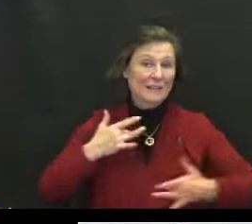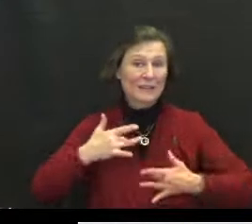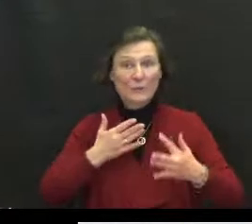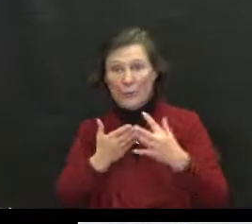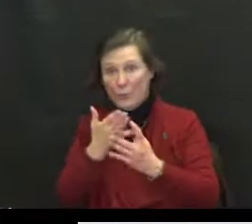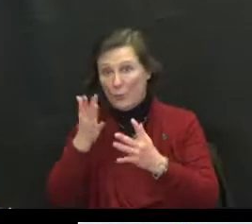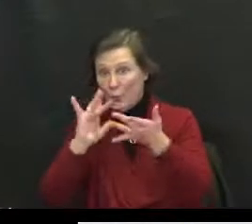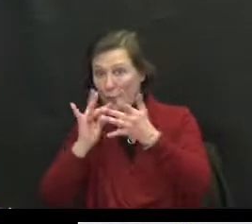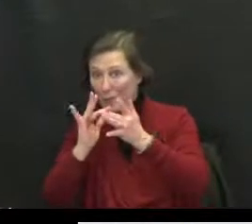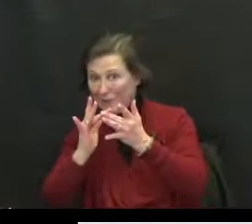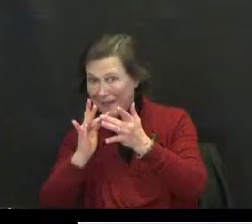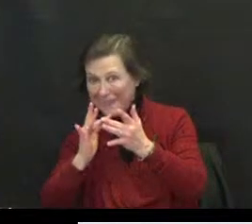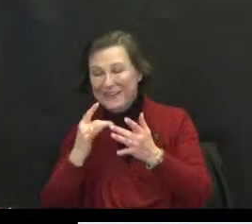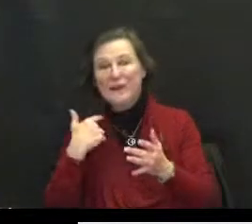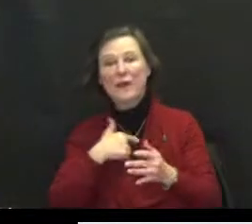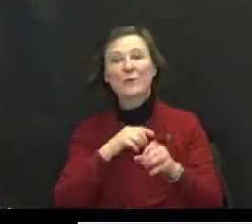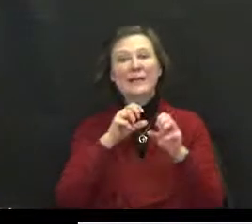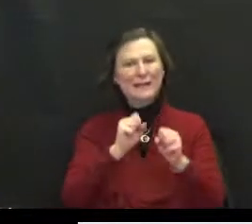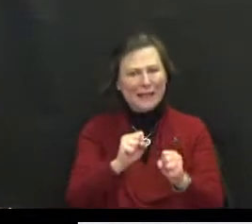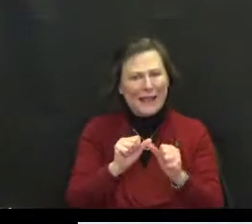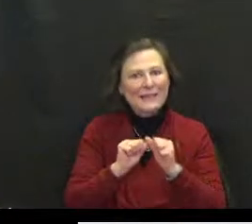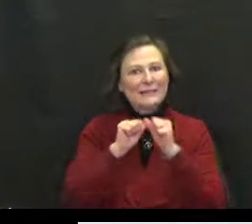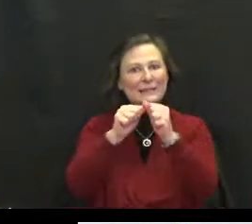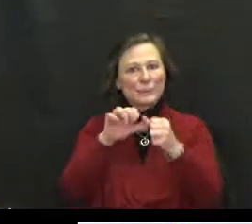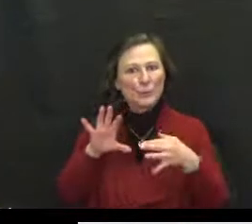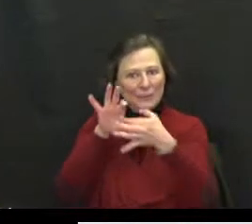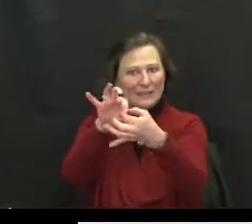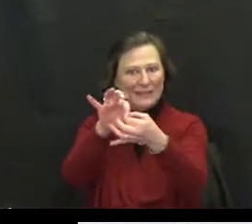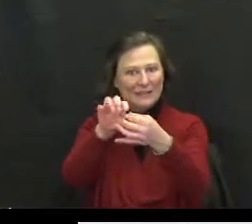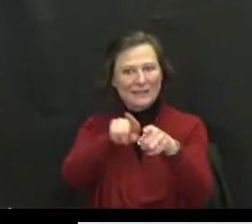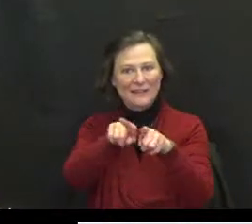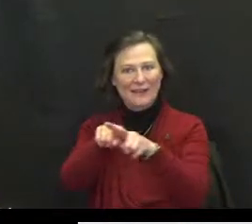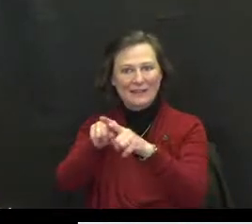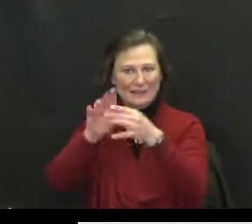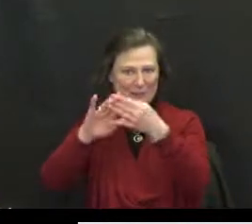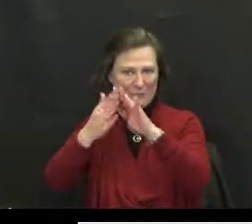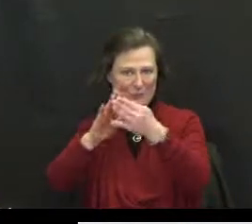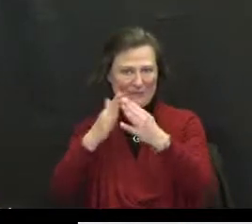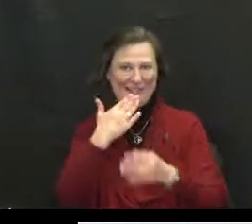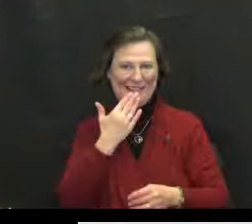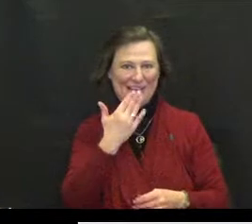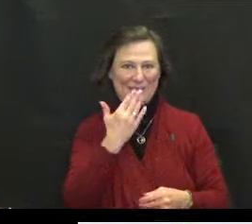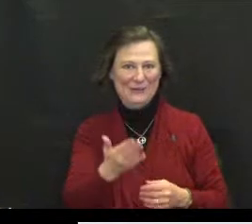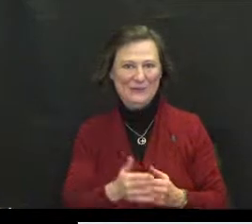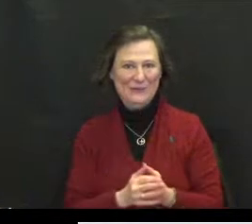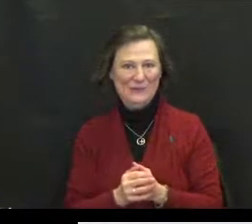website so that we may stay connected as a community. Thank you.